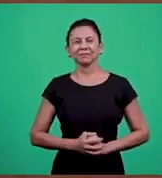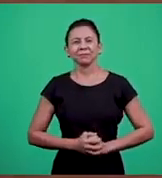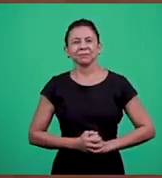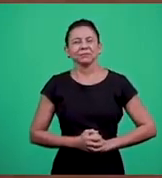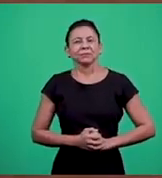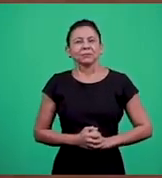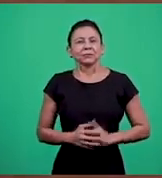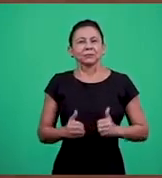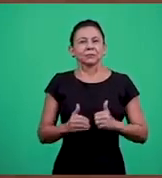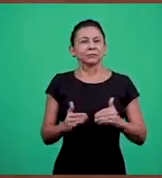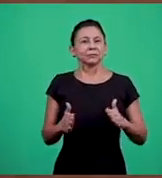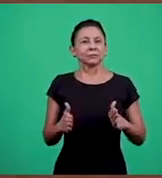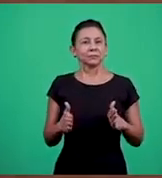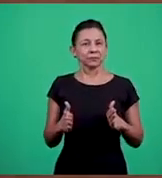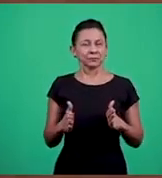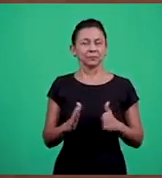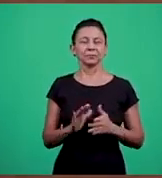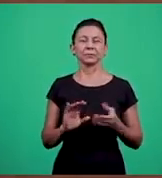to begin